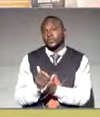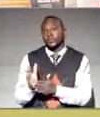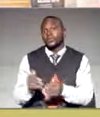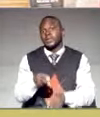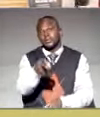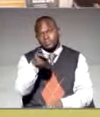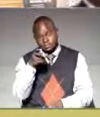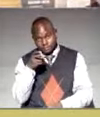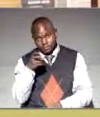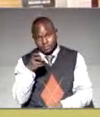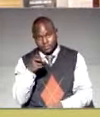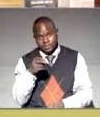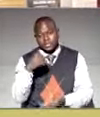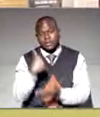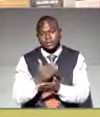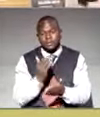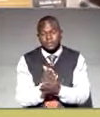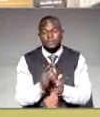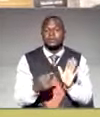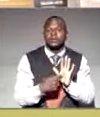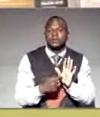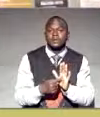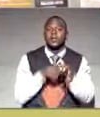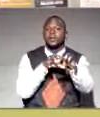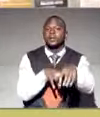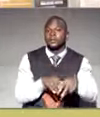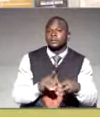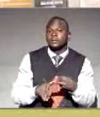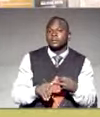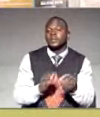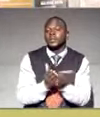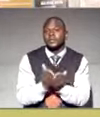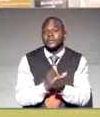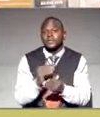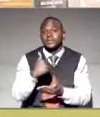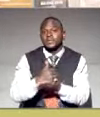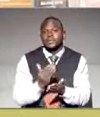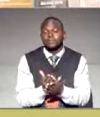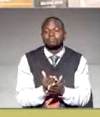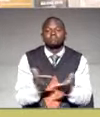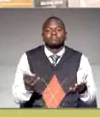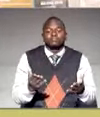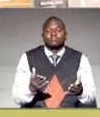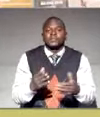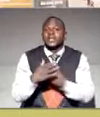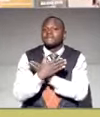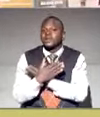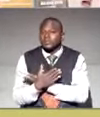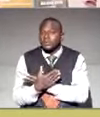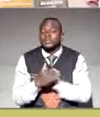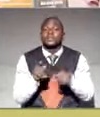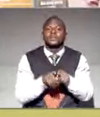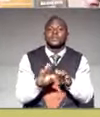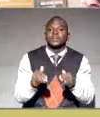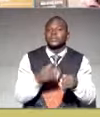focus on those growth sectors, such as agriculture, the services sector, agro-processing,